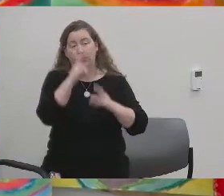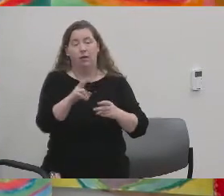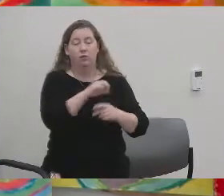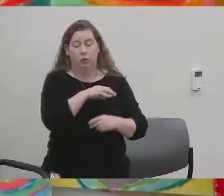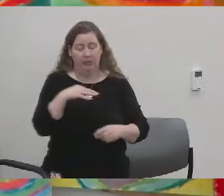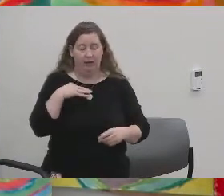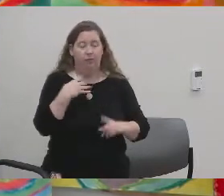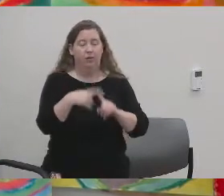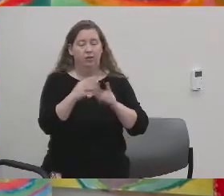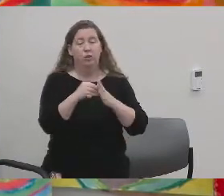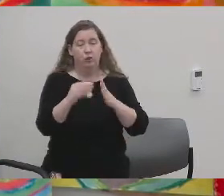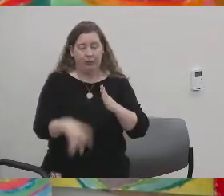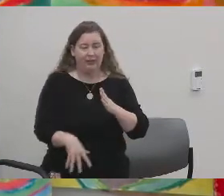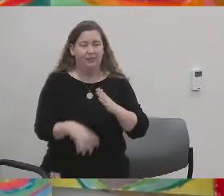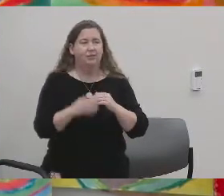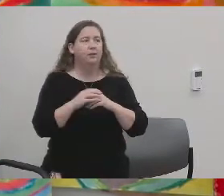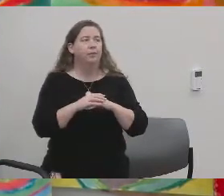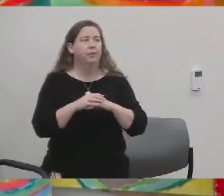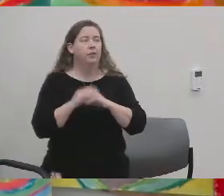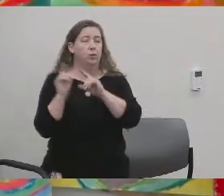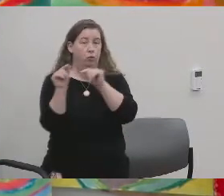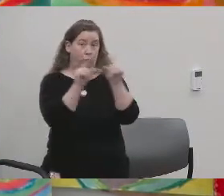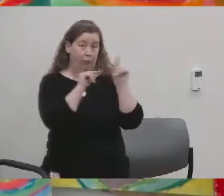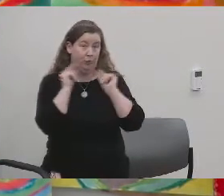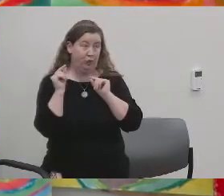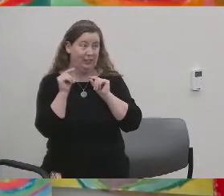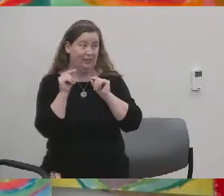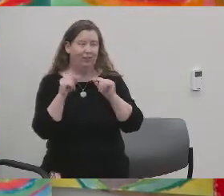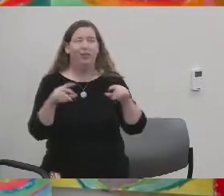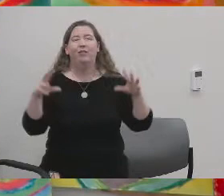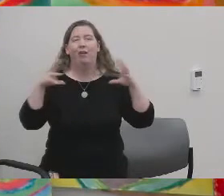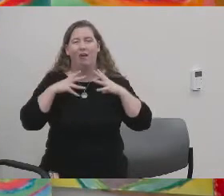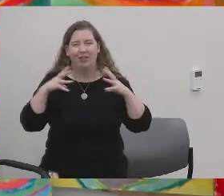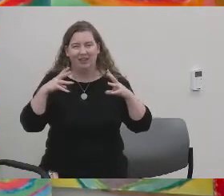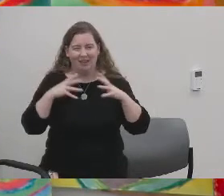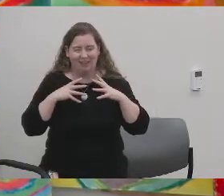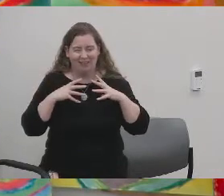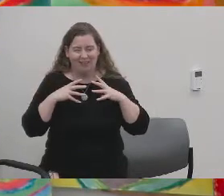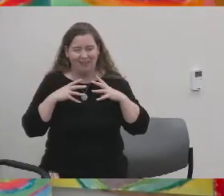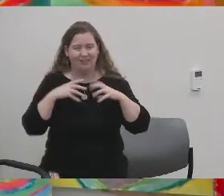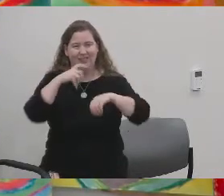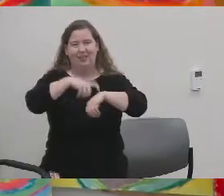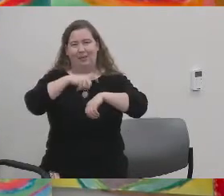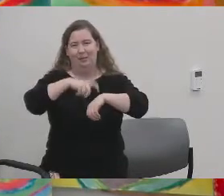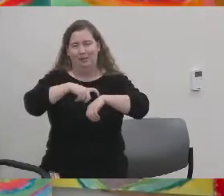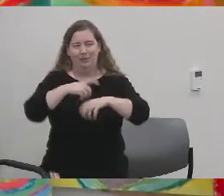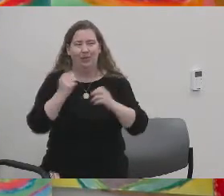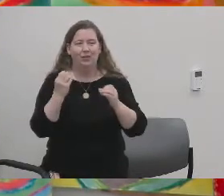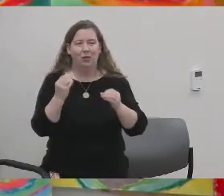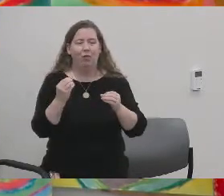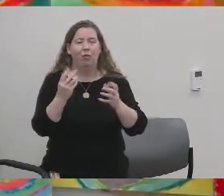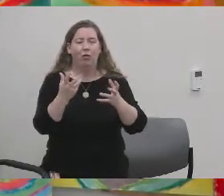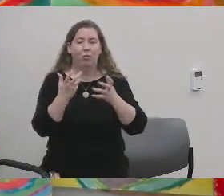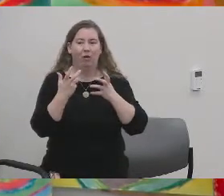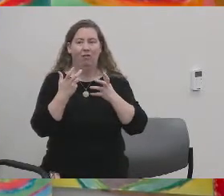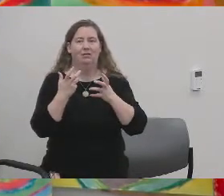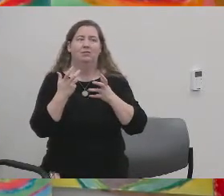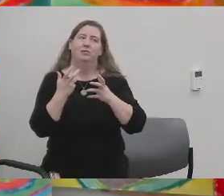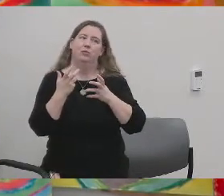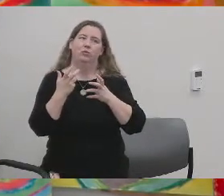and students, the rumors are there are holidays in the middle of all that too. And we would like for people to have that time as